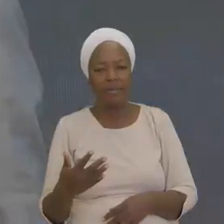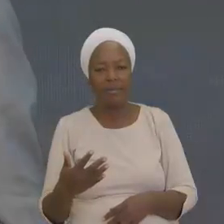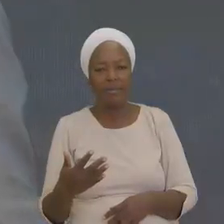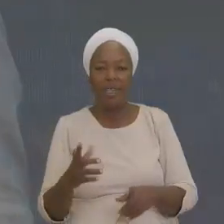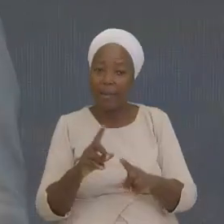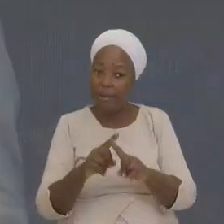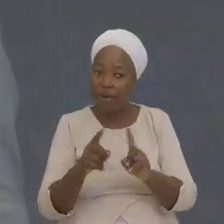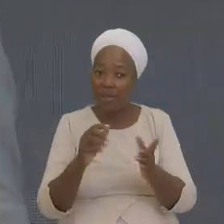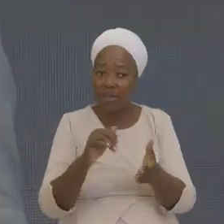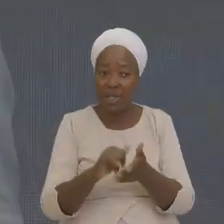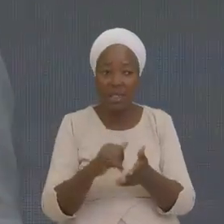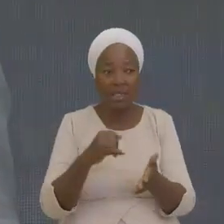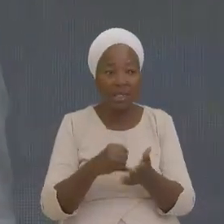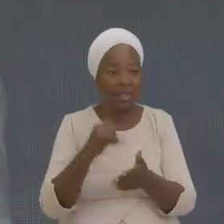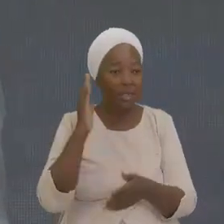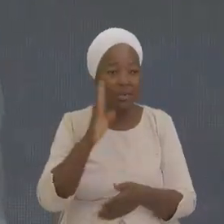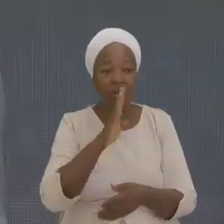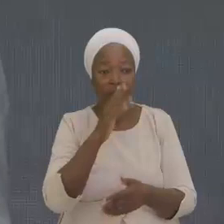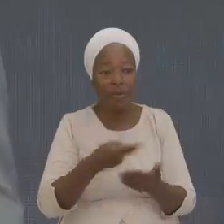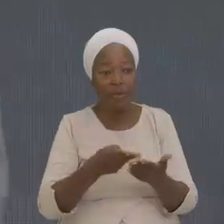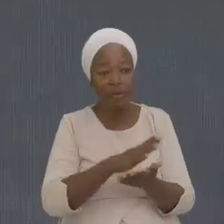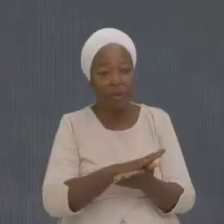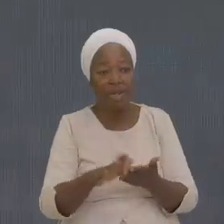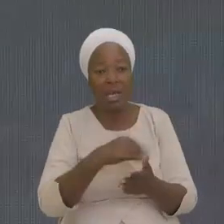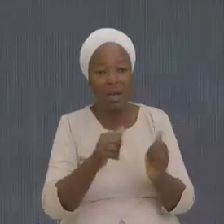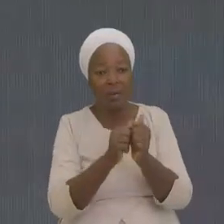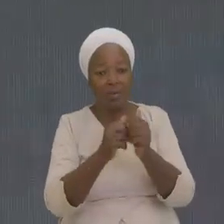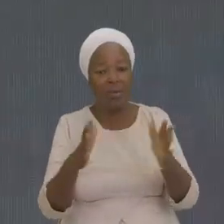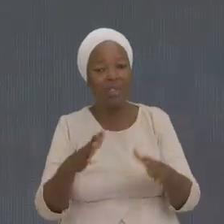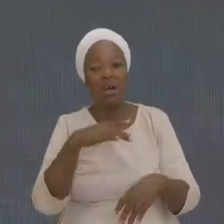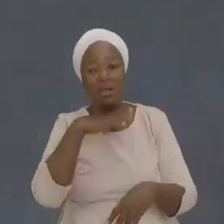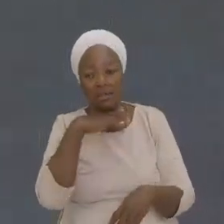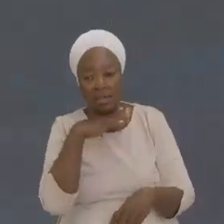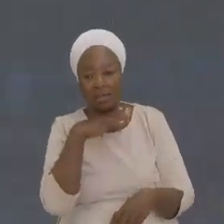But that it should be holy and without blemish.